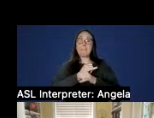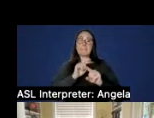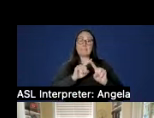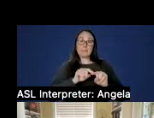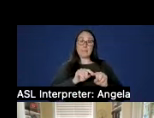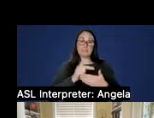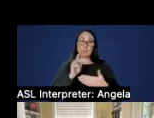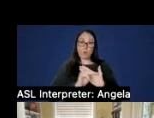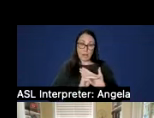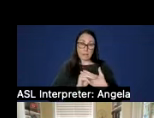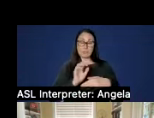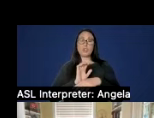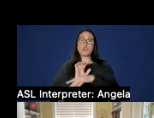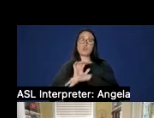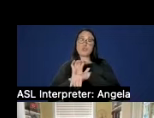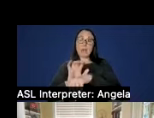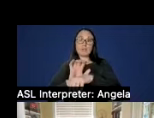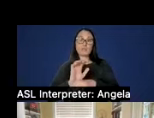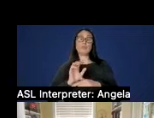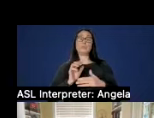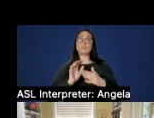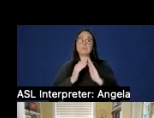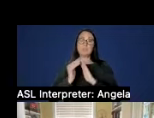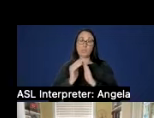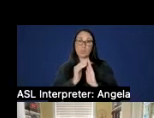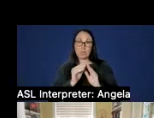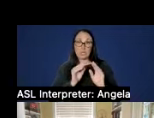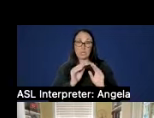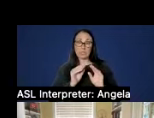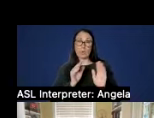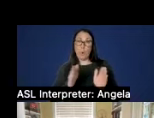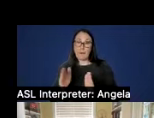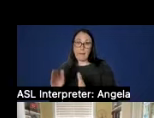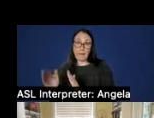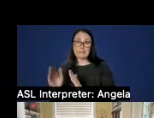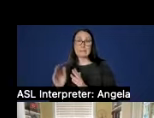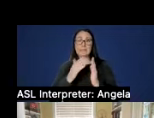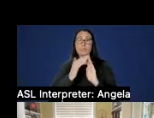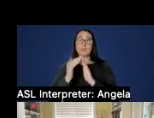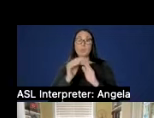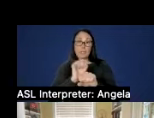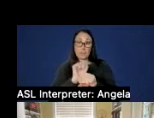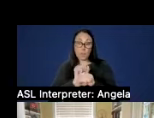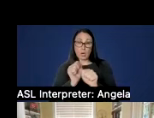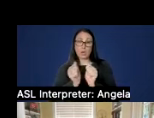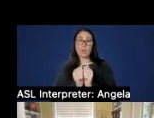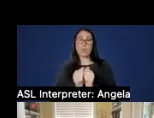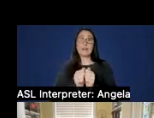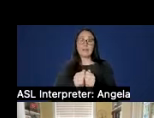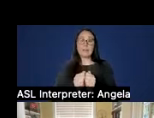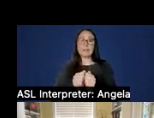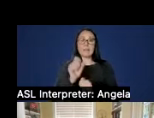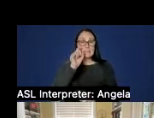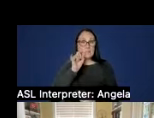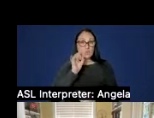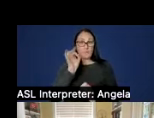some grassroots community organizing, legislative advocacy work around sexual violence and reproductive